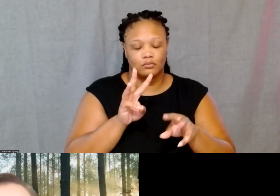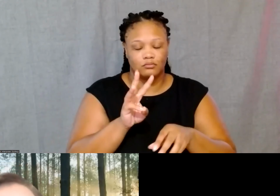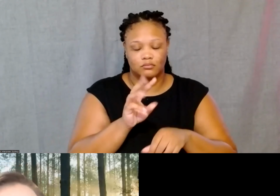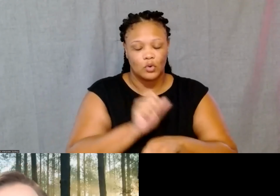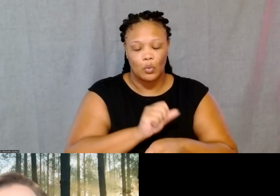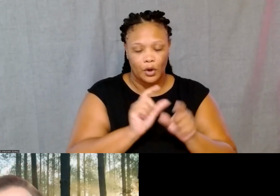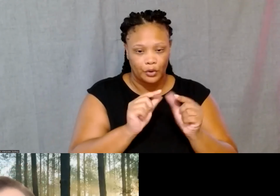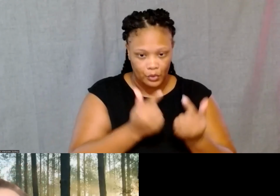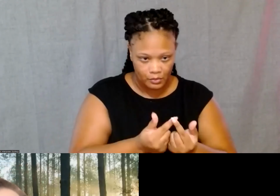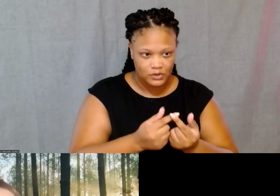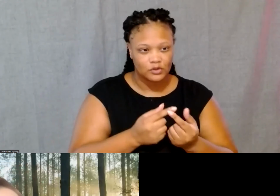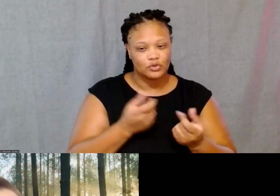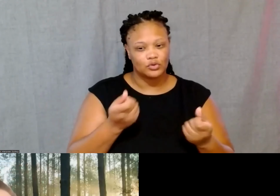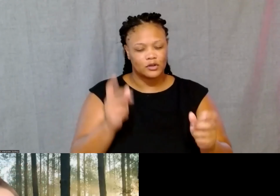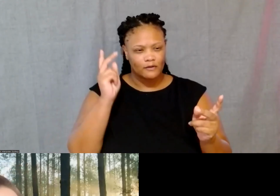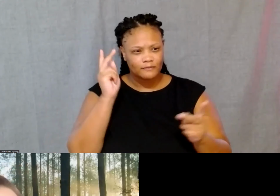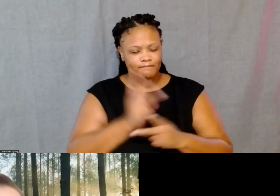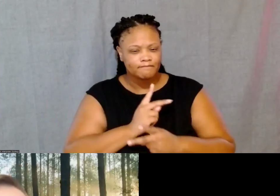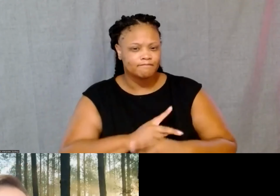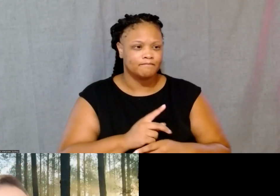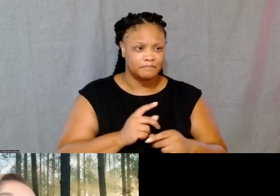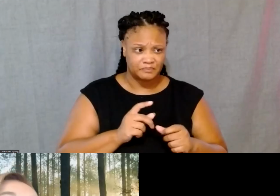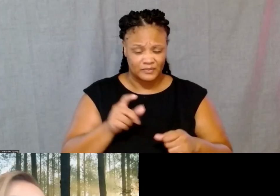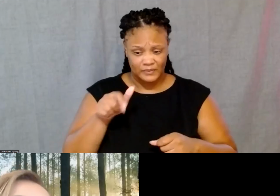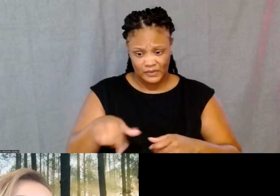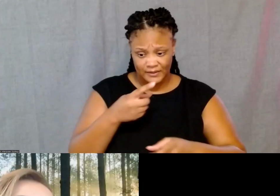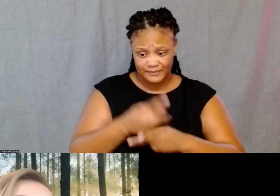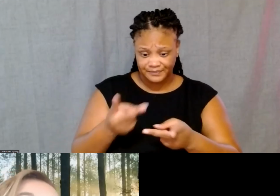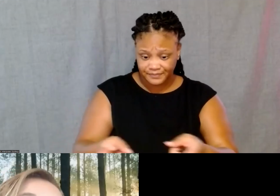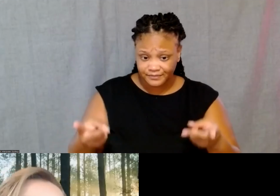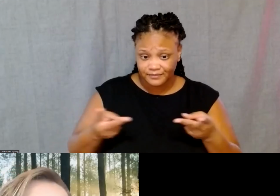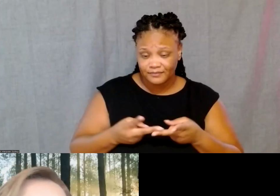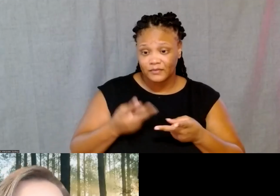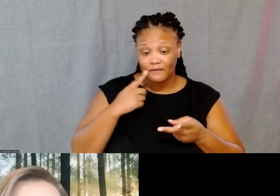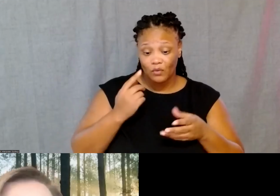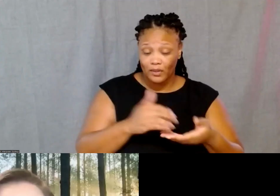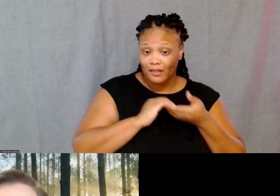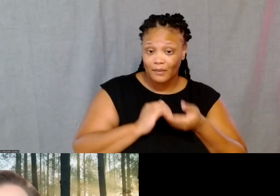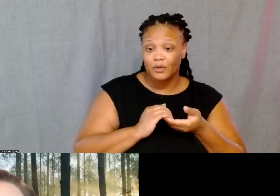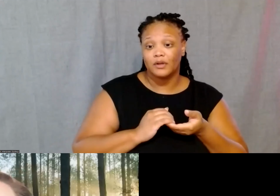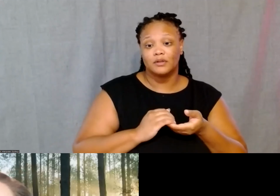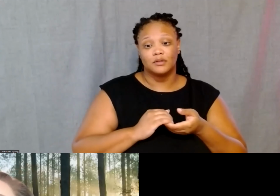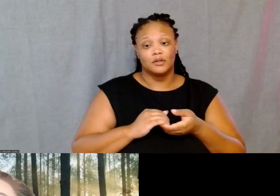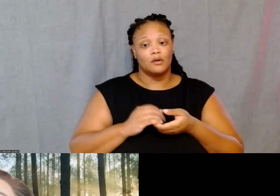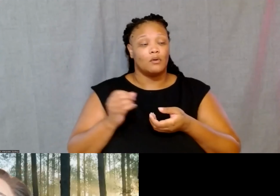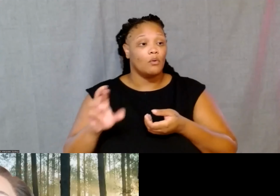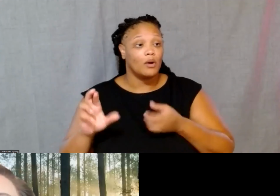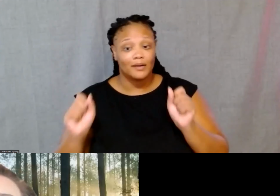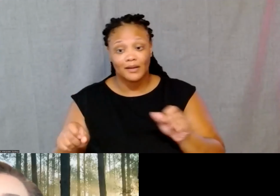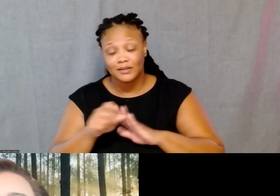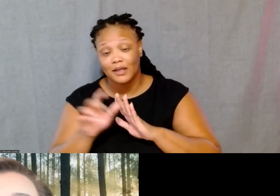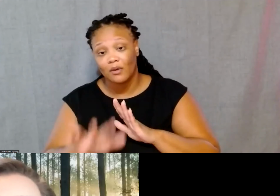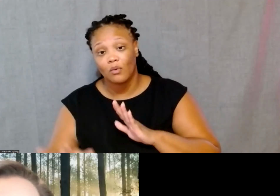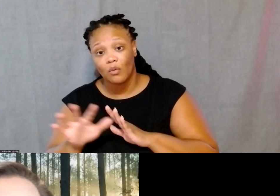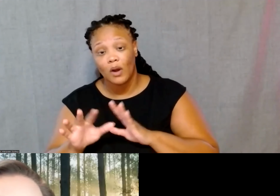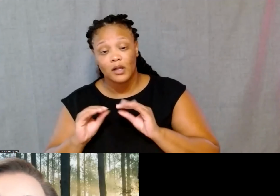this a place where the collaborative can plug in, or statewide, associations can plug in? And there is an